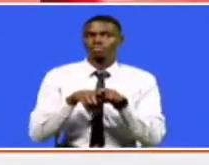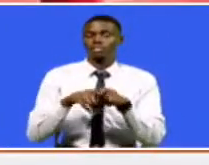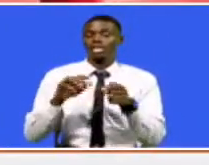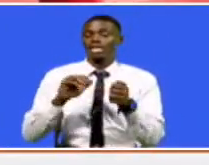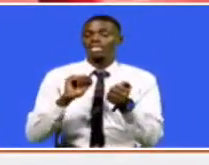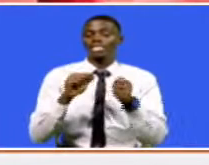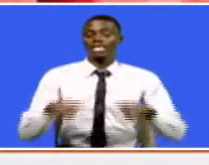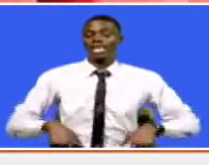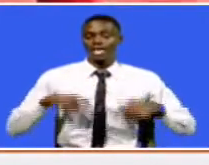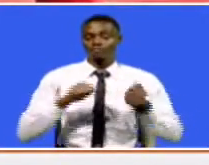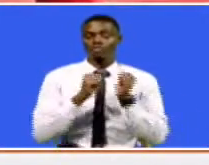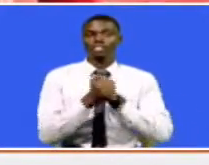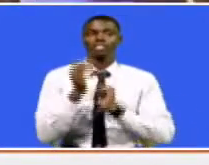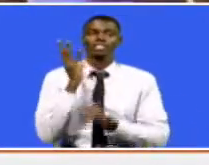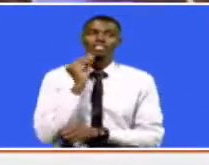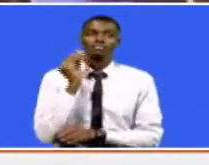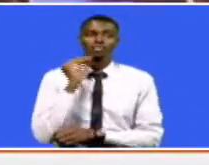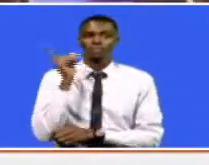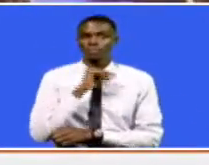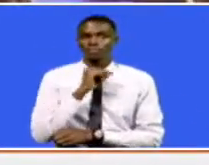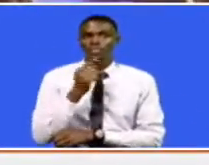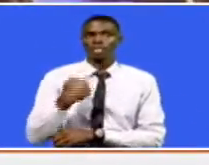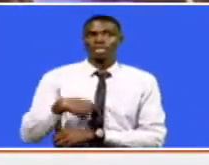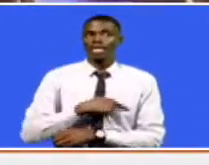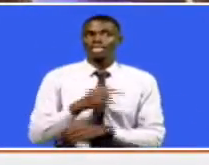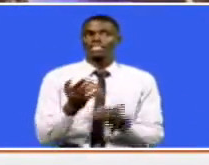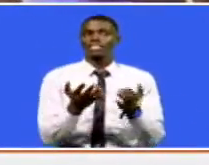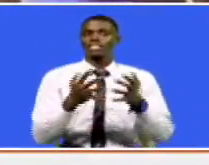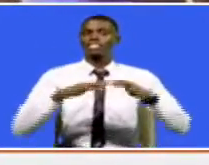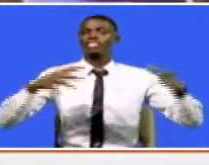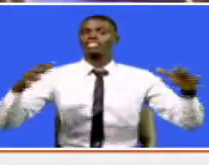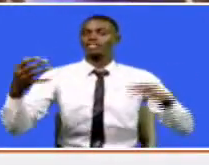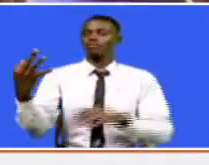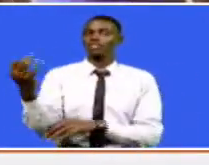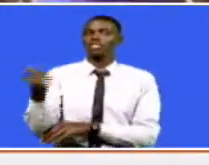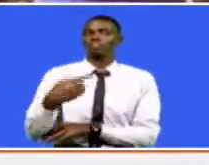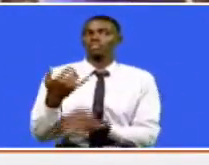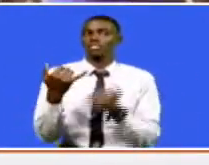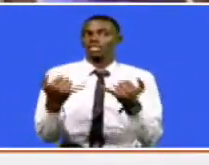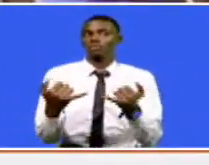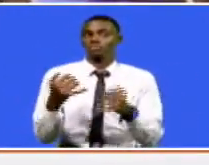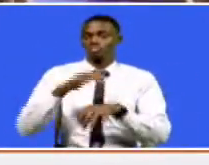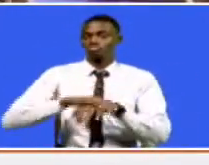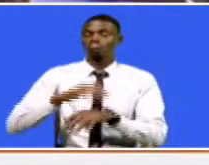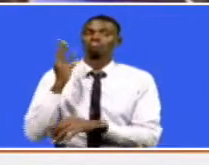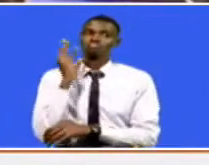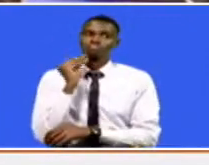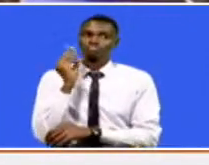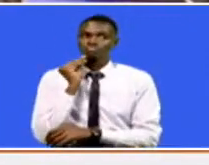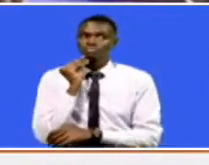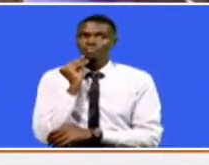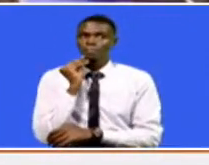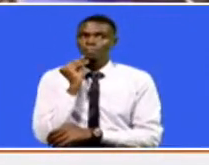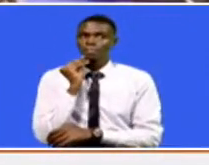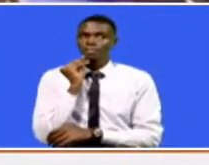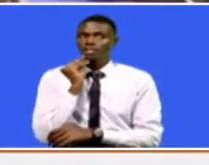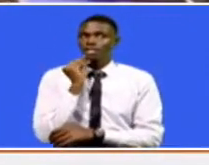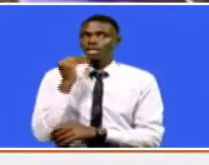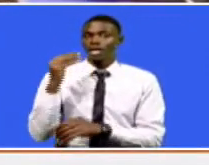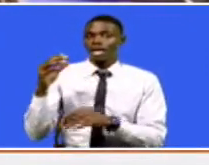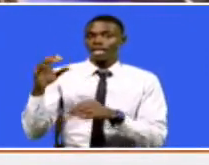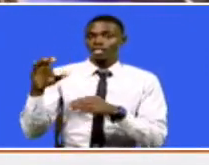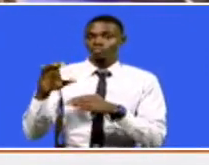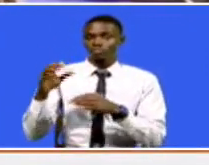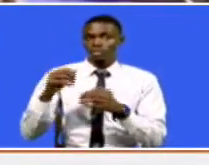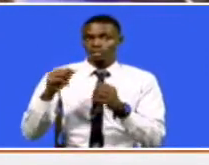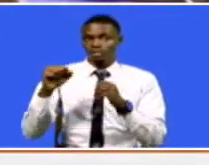life-changing experience. We have been at sea for a little bit over 3 months now, and it has been a really good experience. I'm taking 4 courses on the